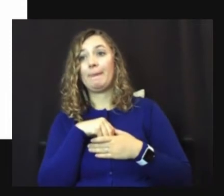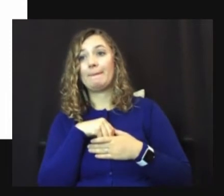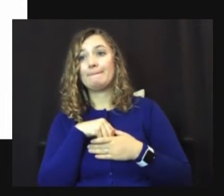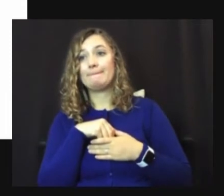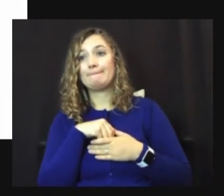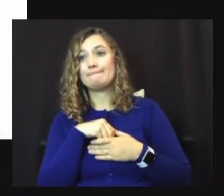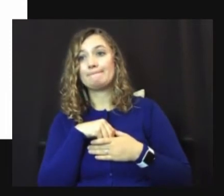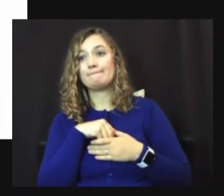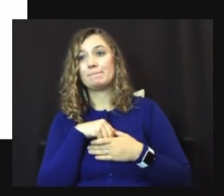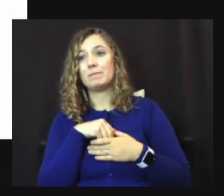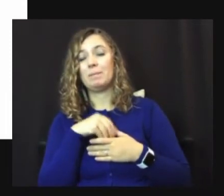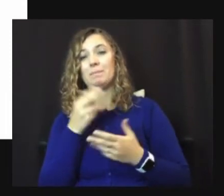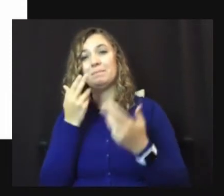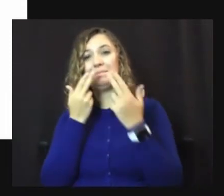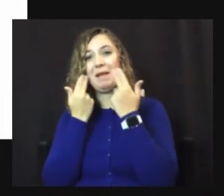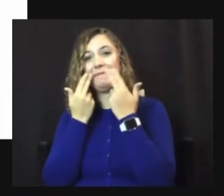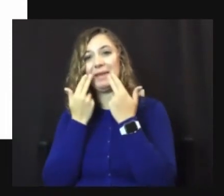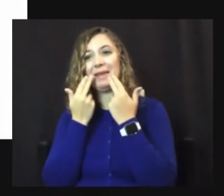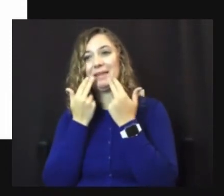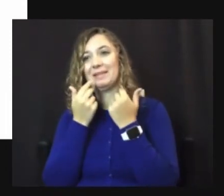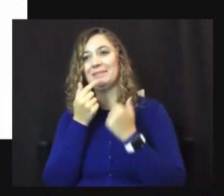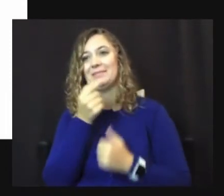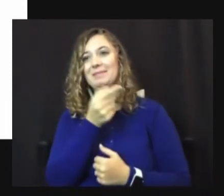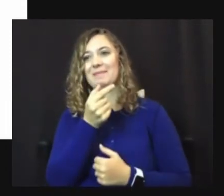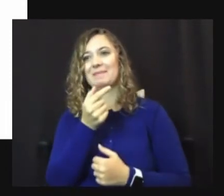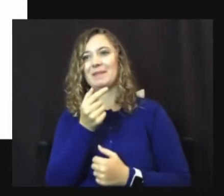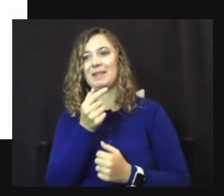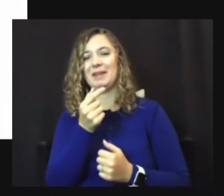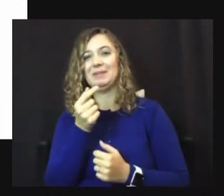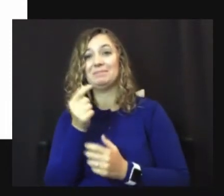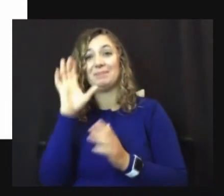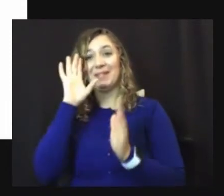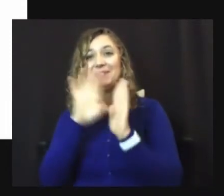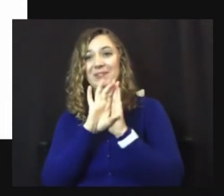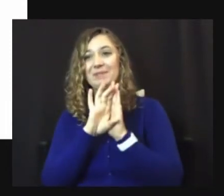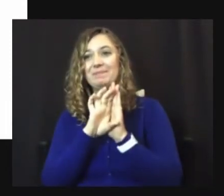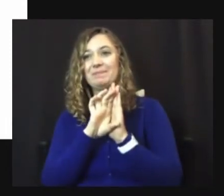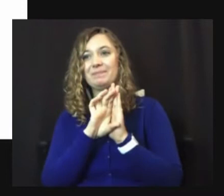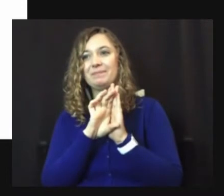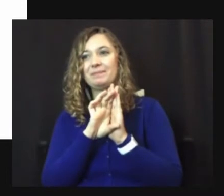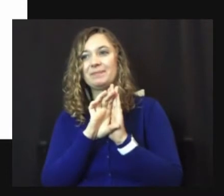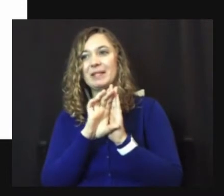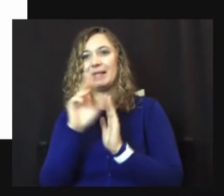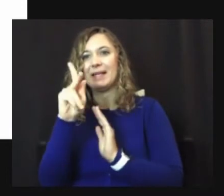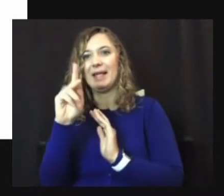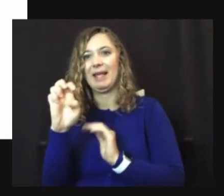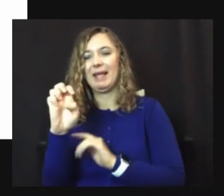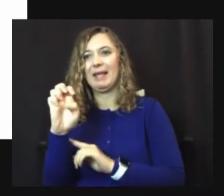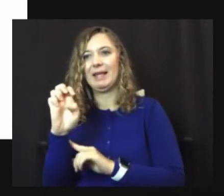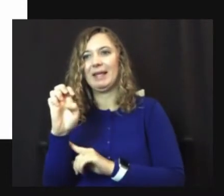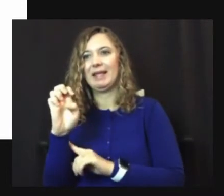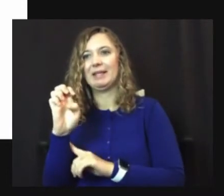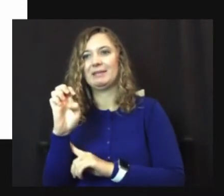I'm laughing at what we put in this graphic. Kate, I'm going to let you